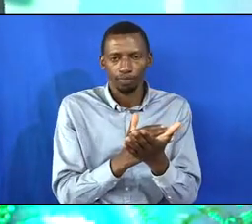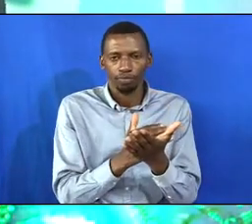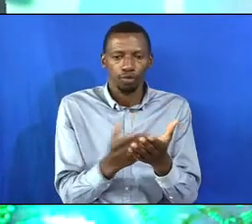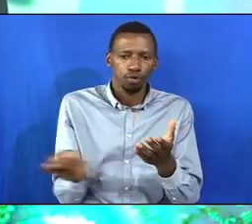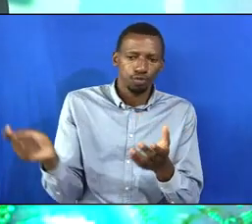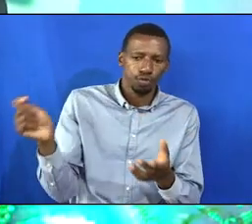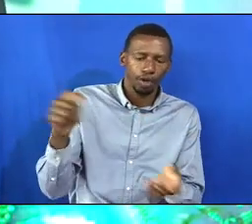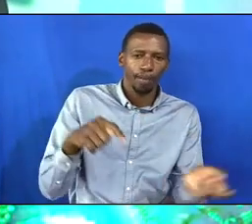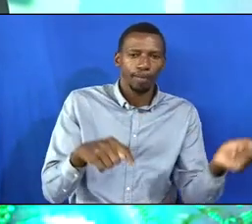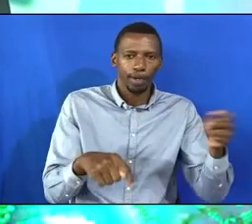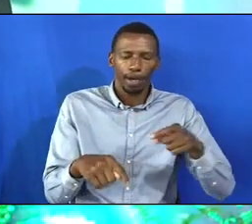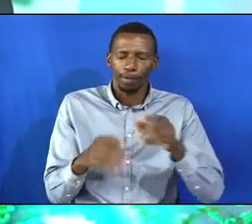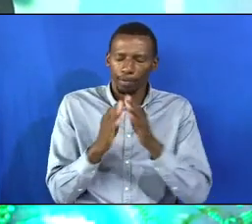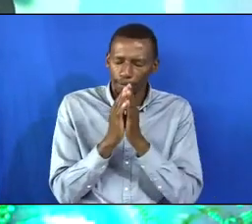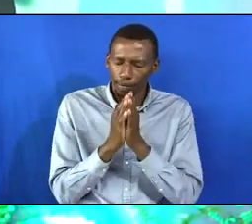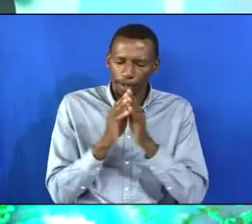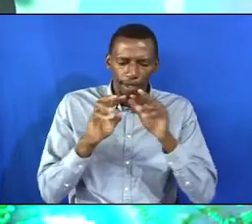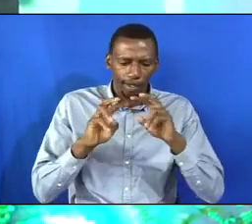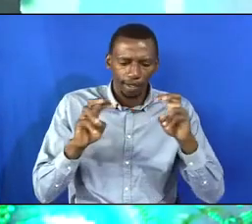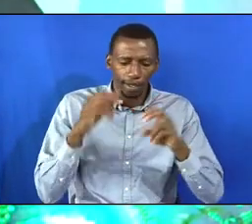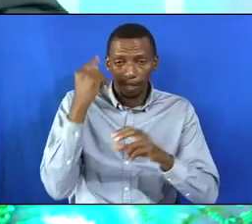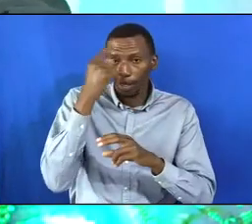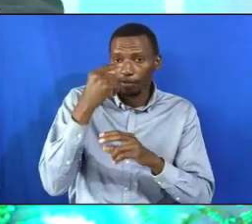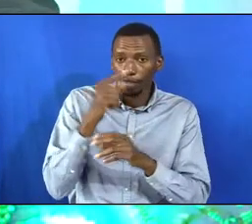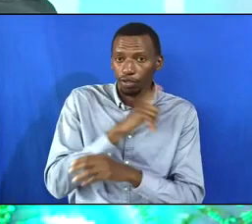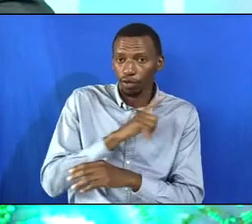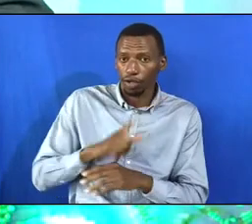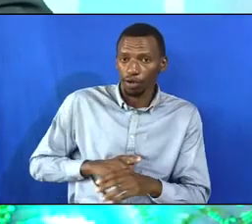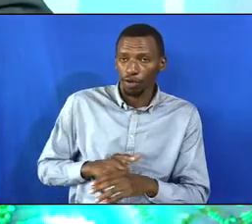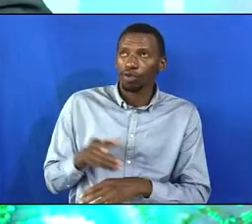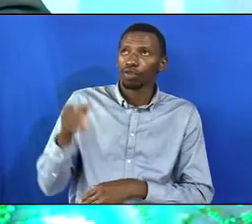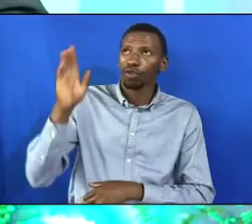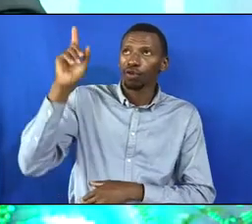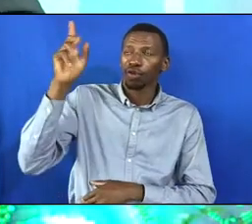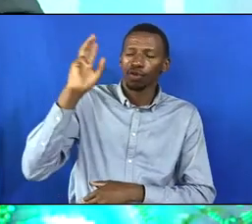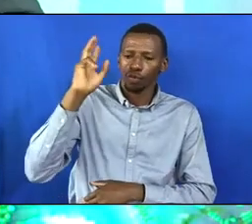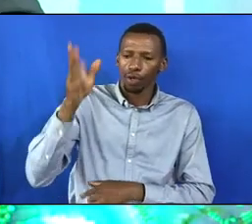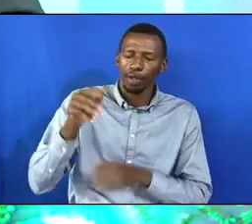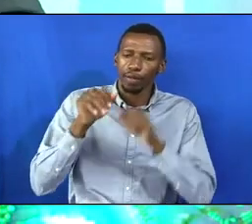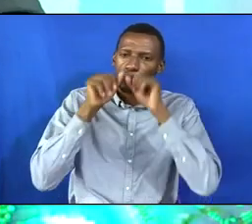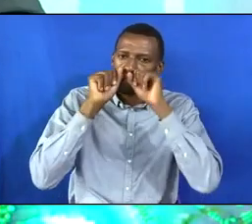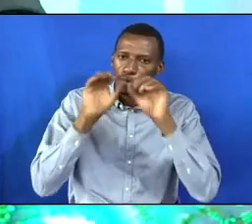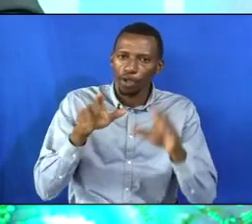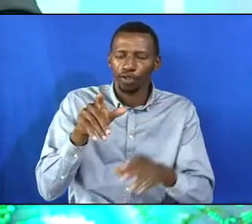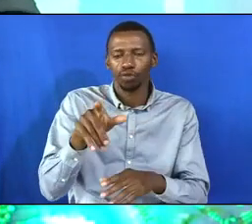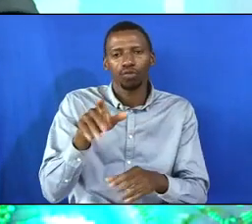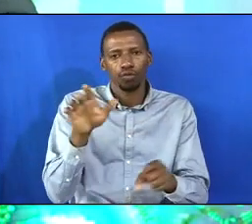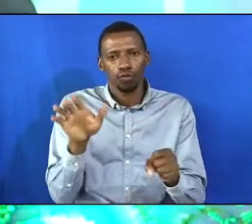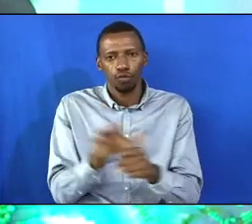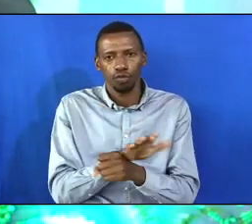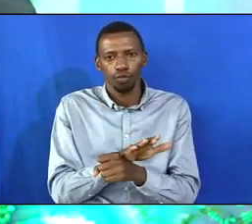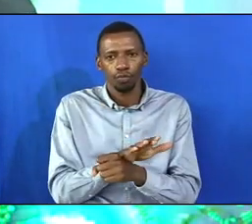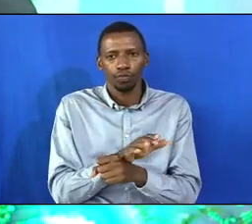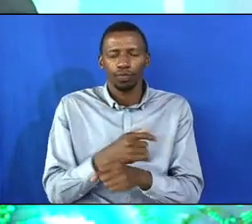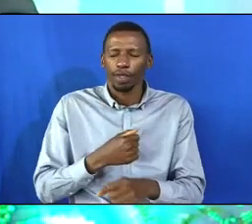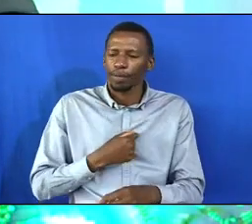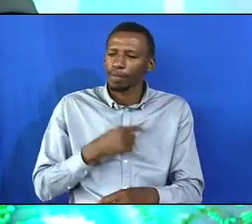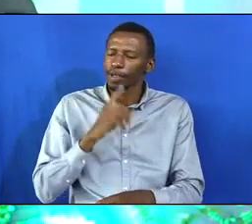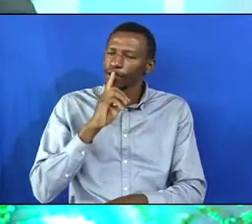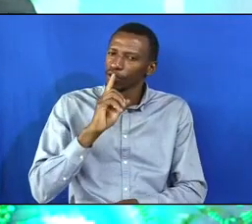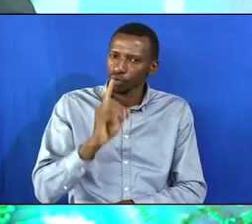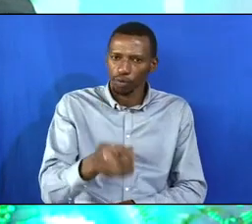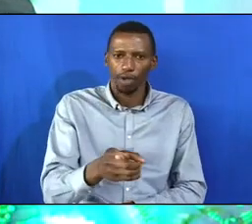coming to seek the face of the Lord is going to interrupt you with blessings. I'm sure you wouldn't mind if